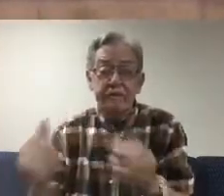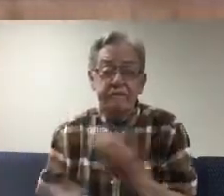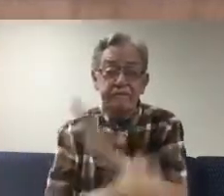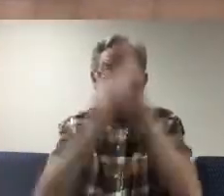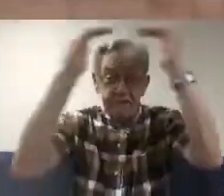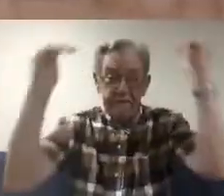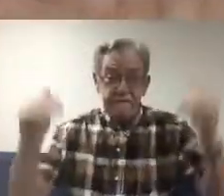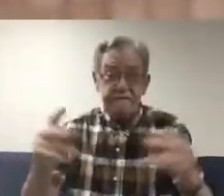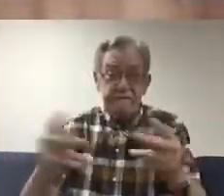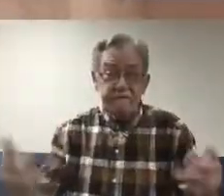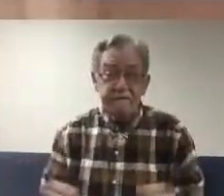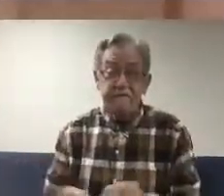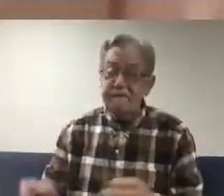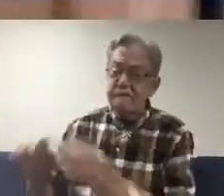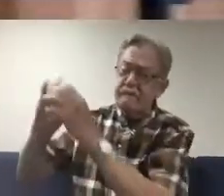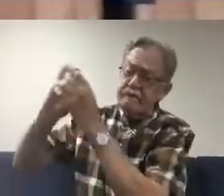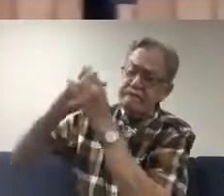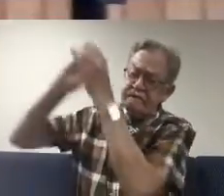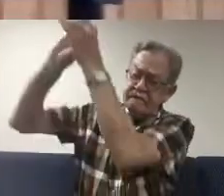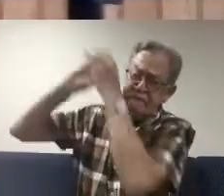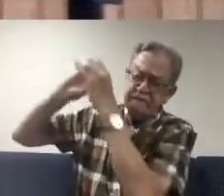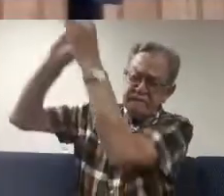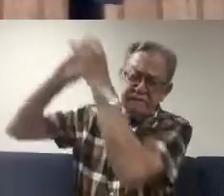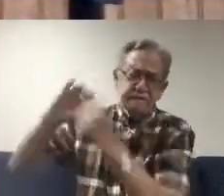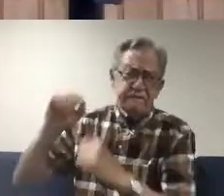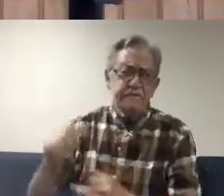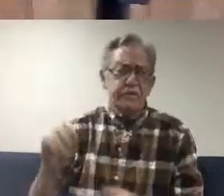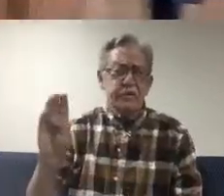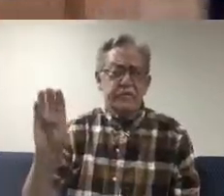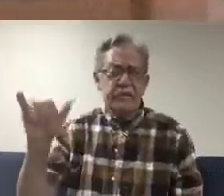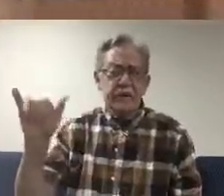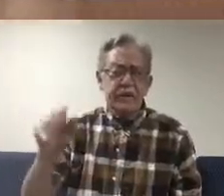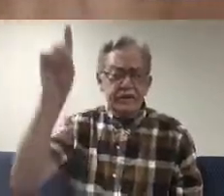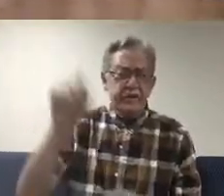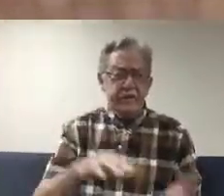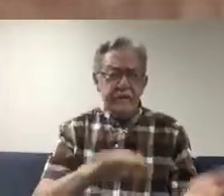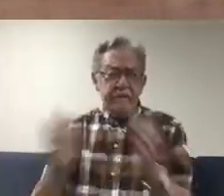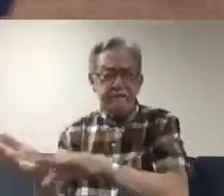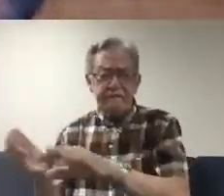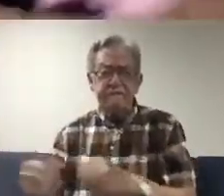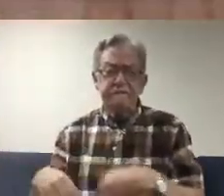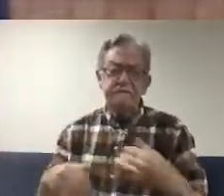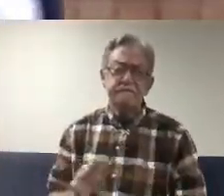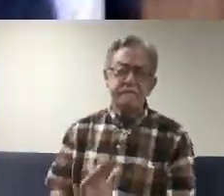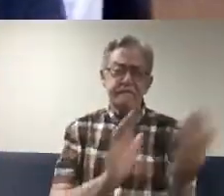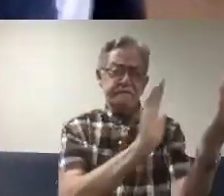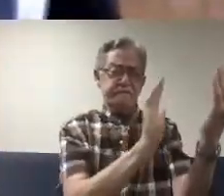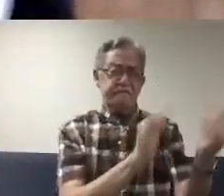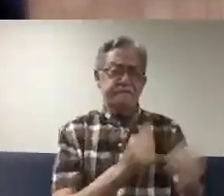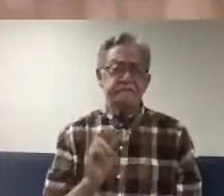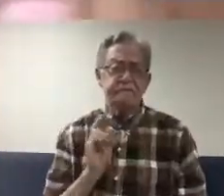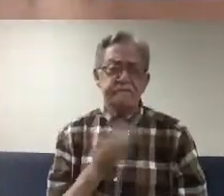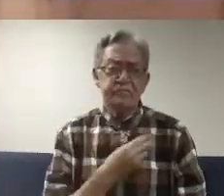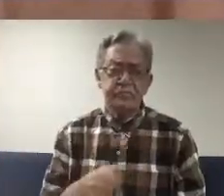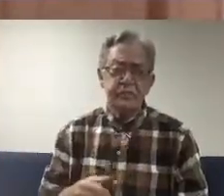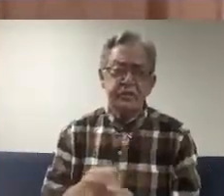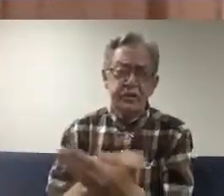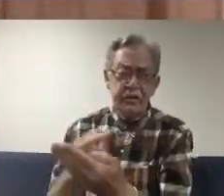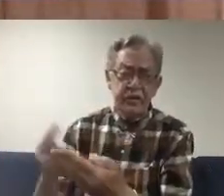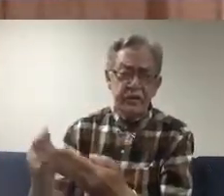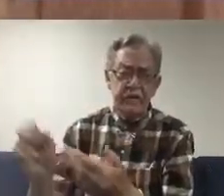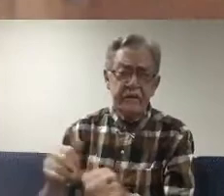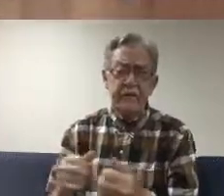all of us. Now, we have a tendency to just pick and choose, all right? So, you know,